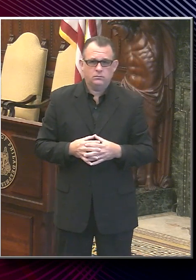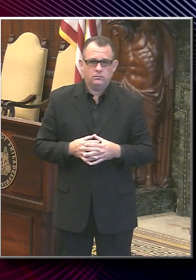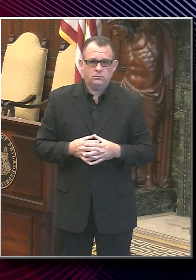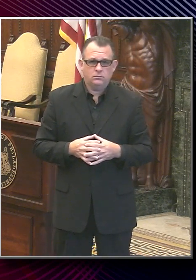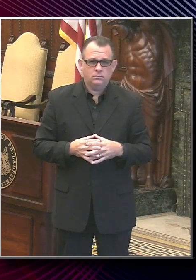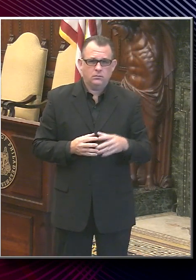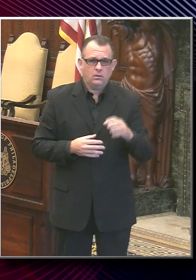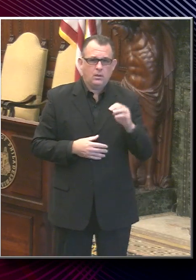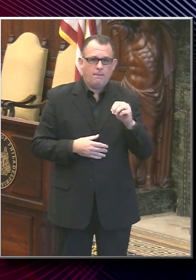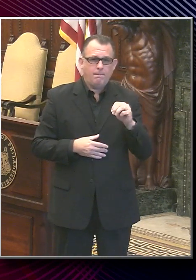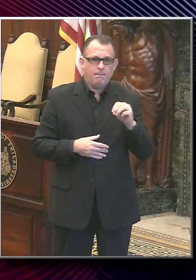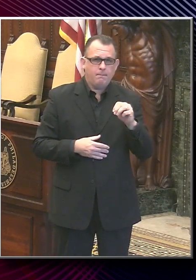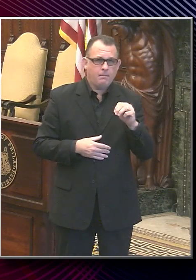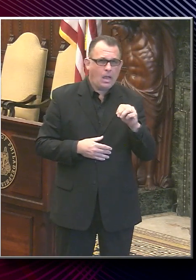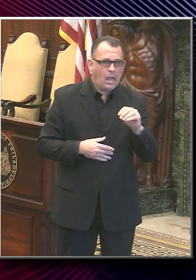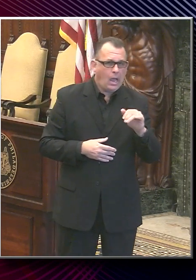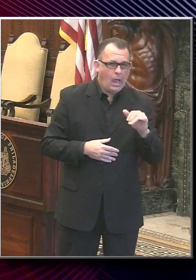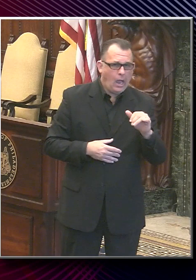My next